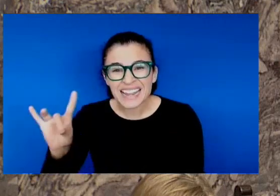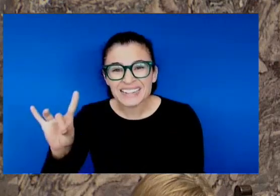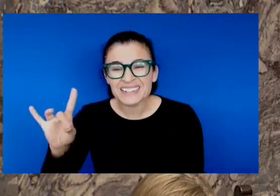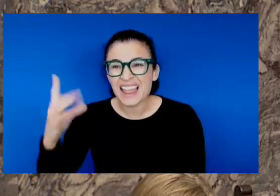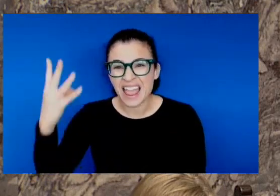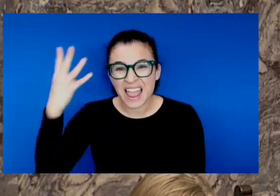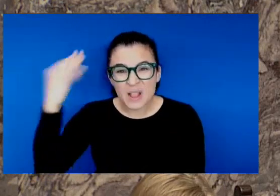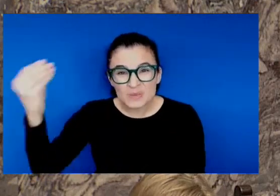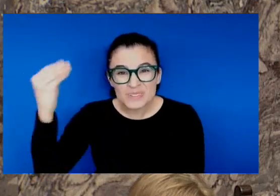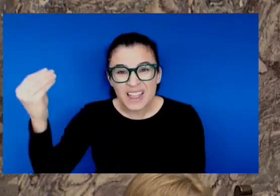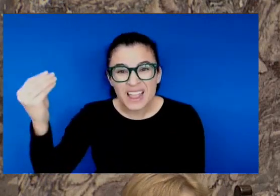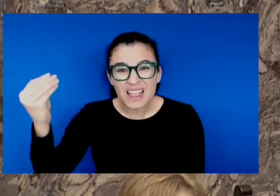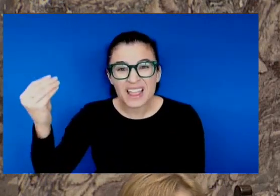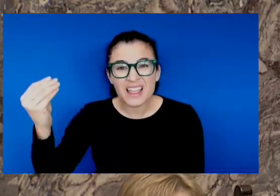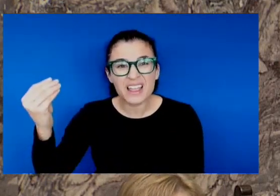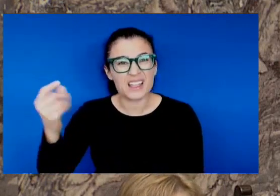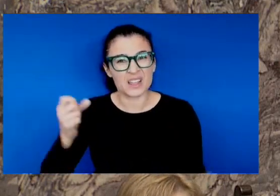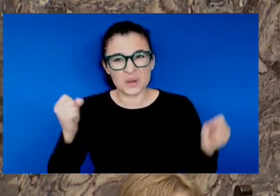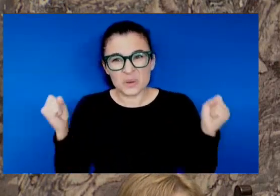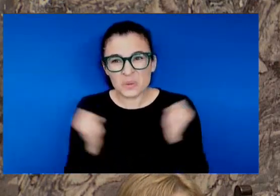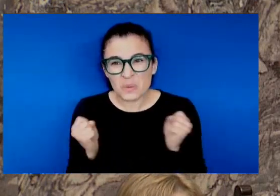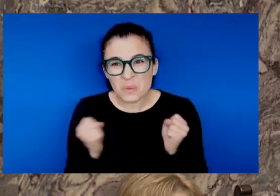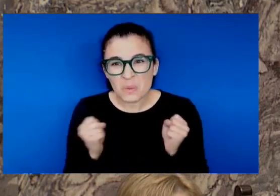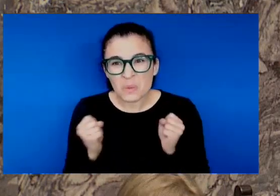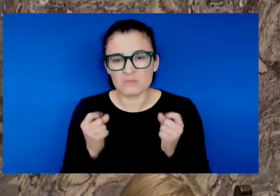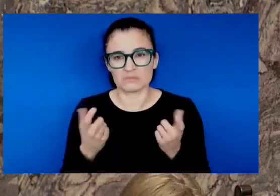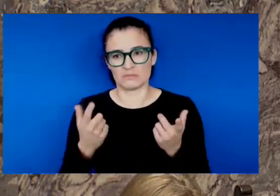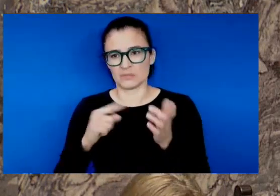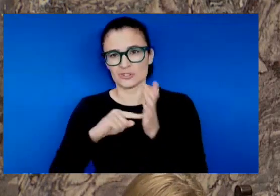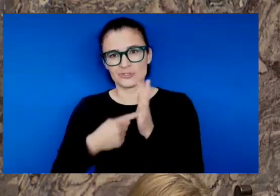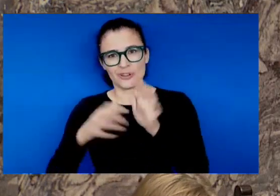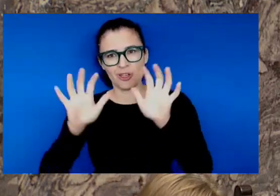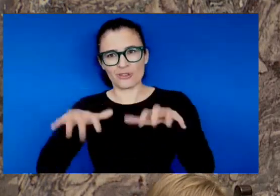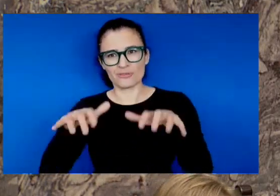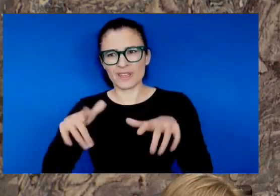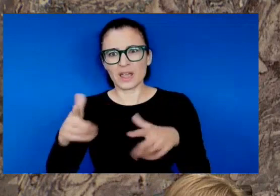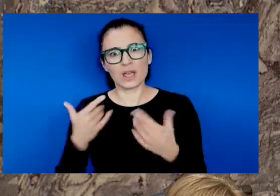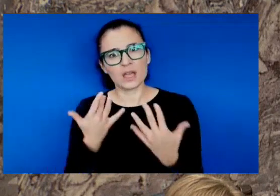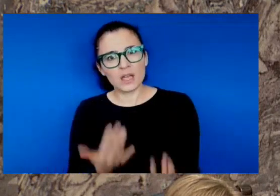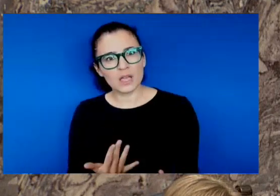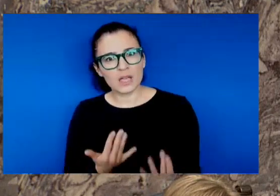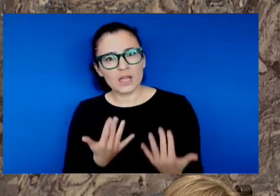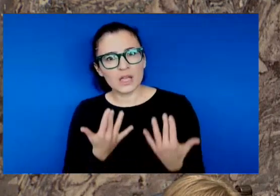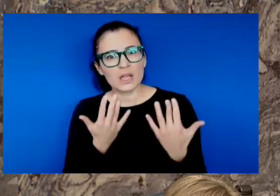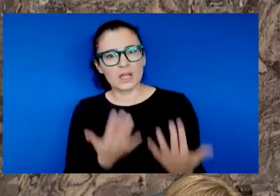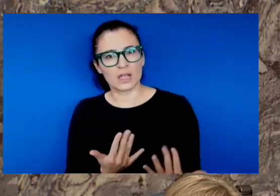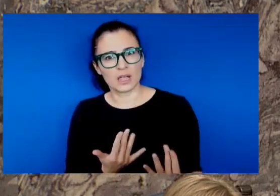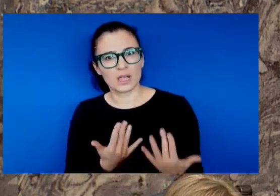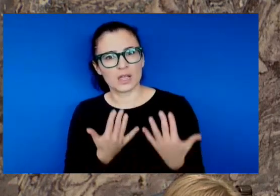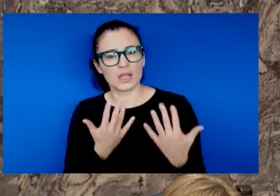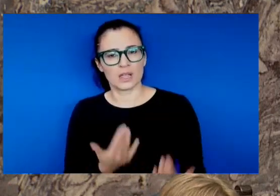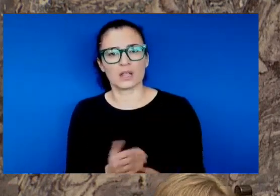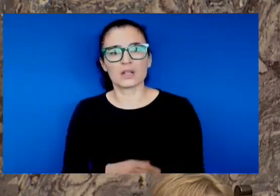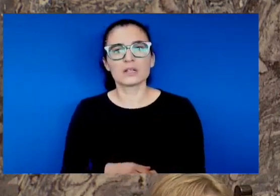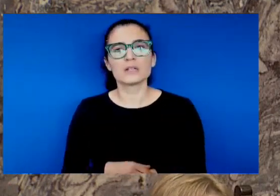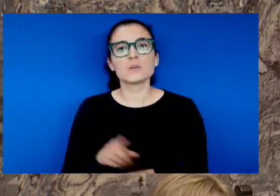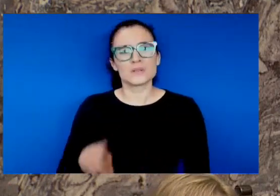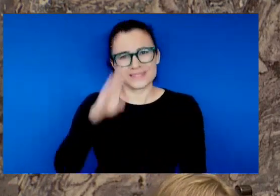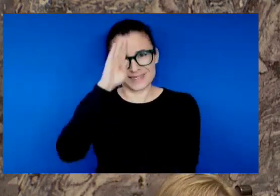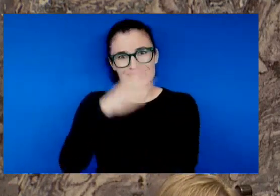quote. Rick was forced to buy blankets from the dollar store to try and keep his mother dry until an ambulance showed